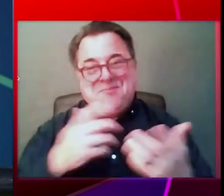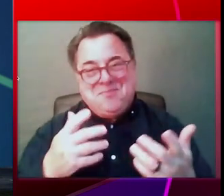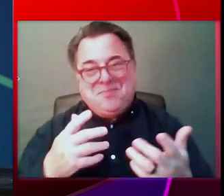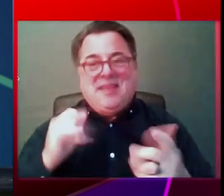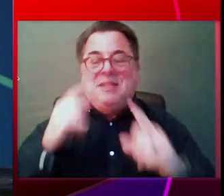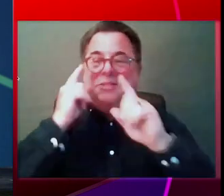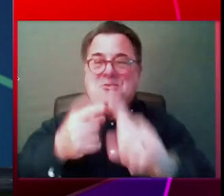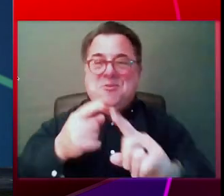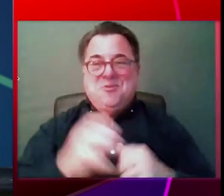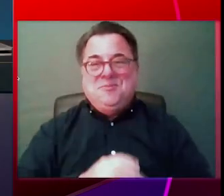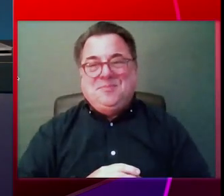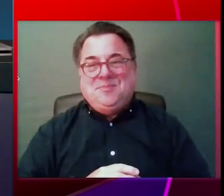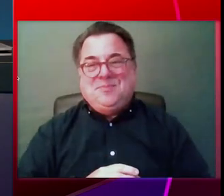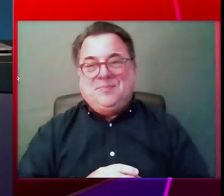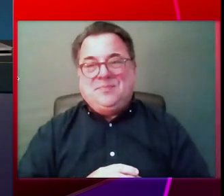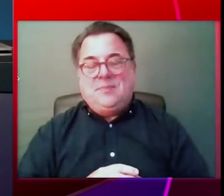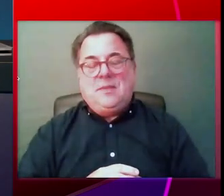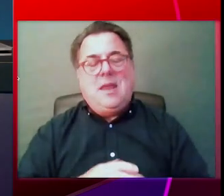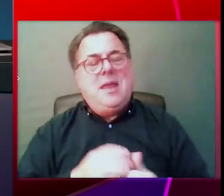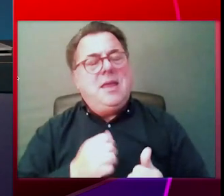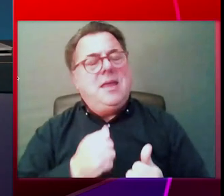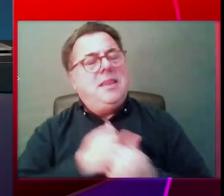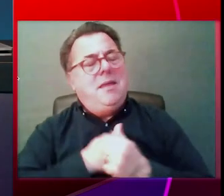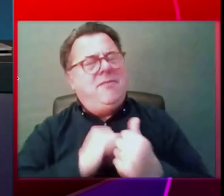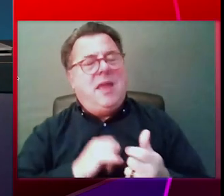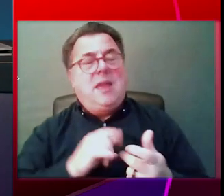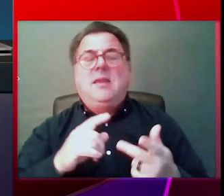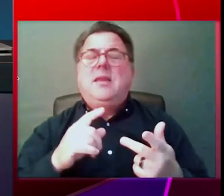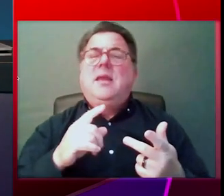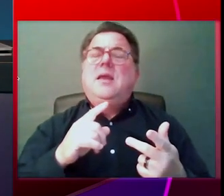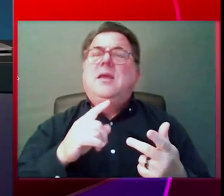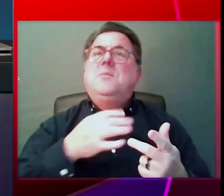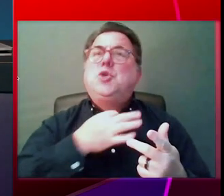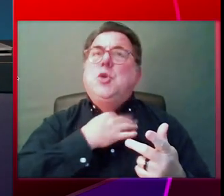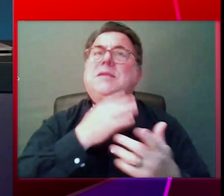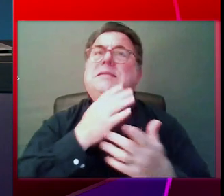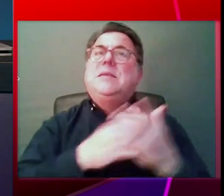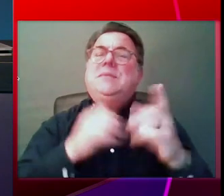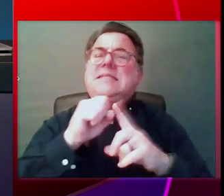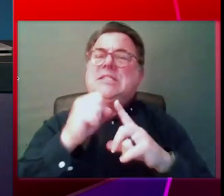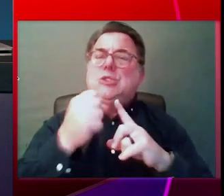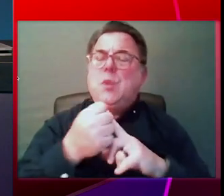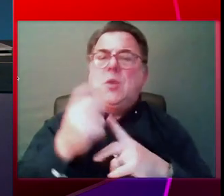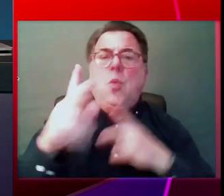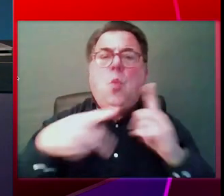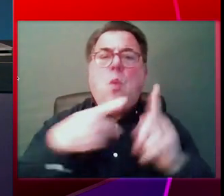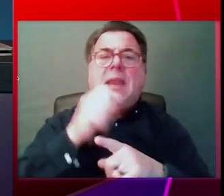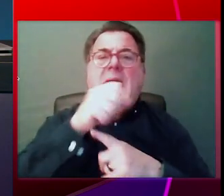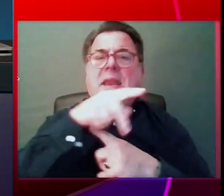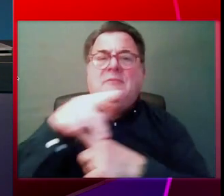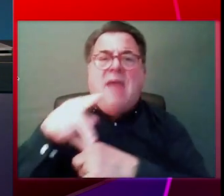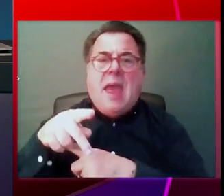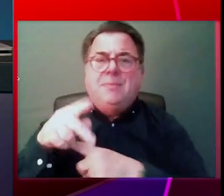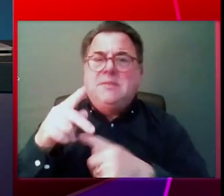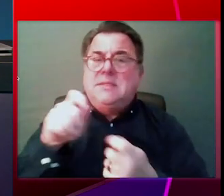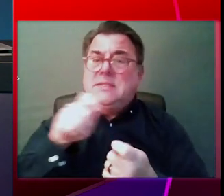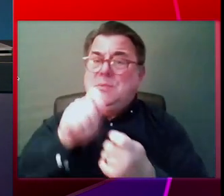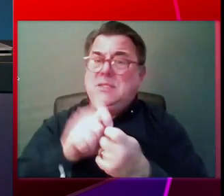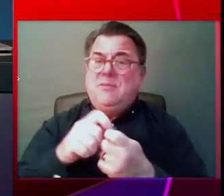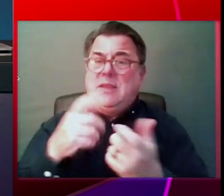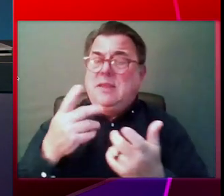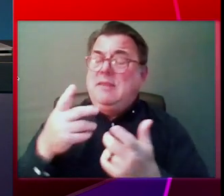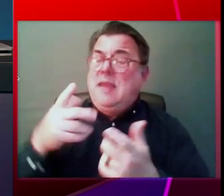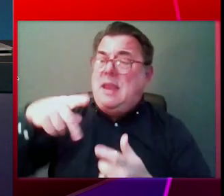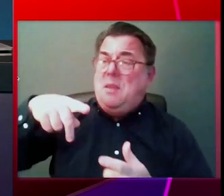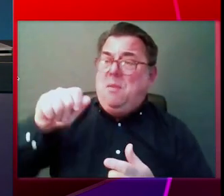So, I love that. And then are there certain like use cases, types of applications that can specifically Pangea can be used for? Yeah,